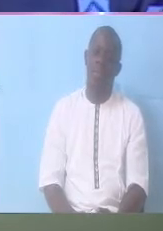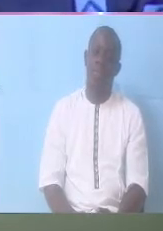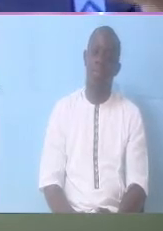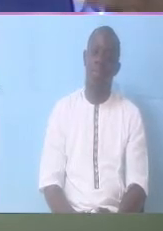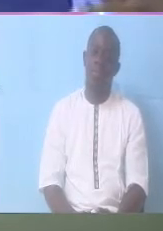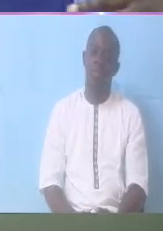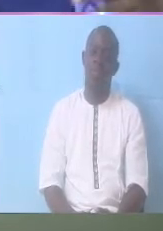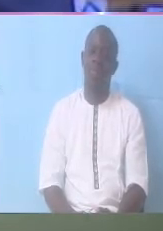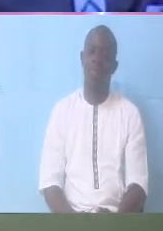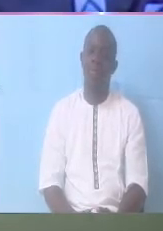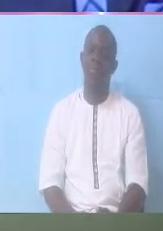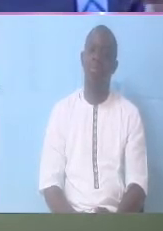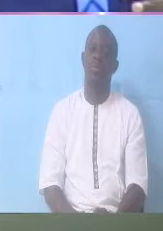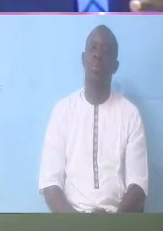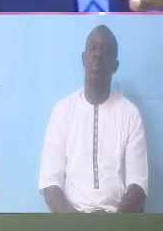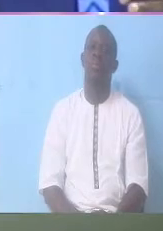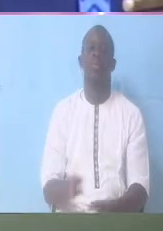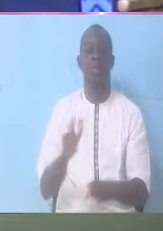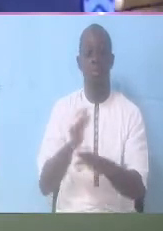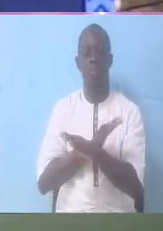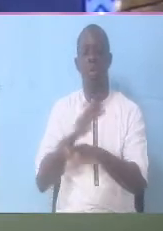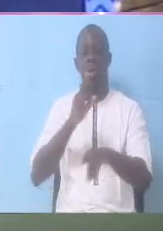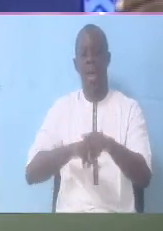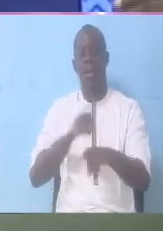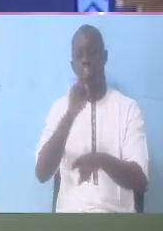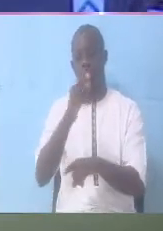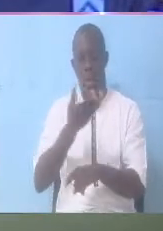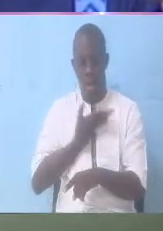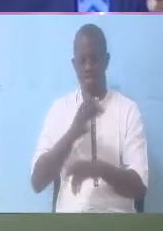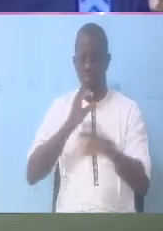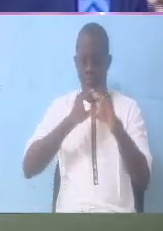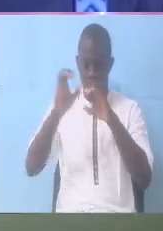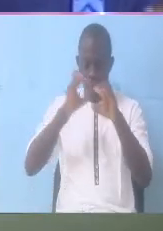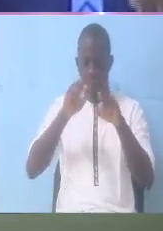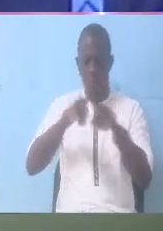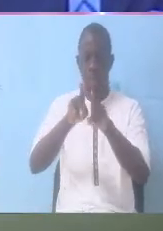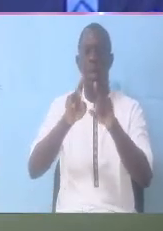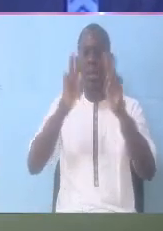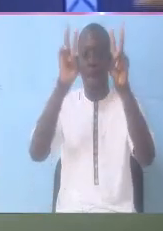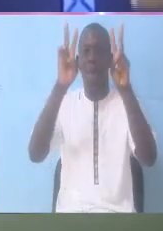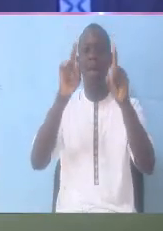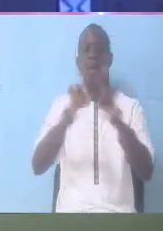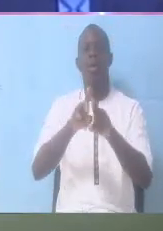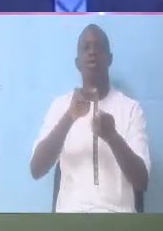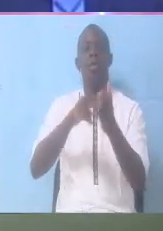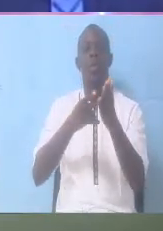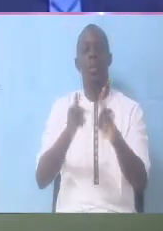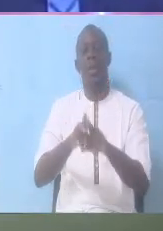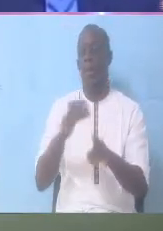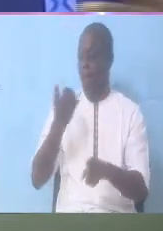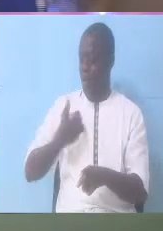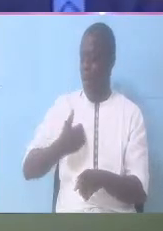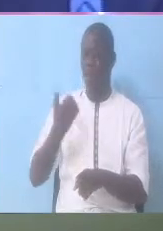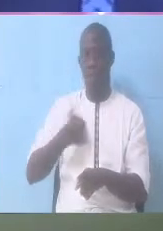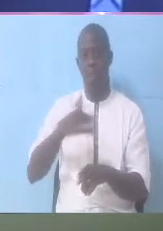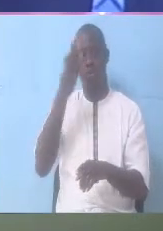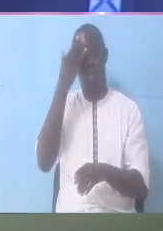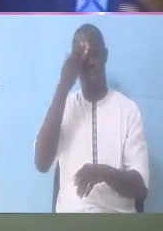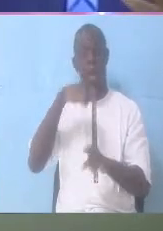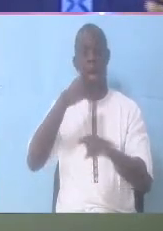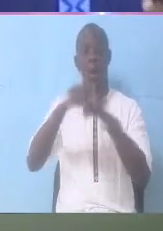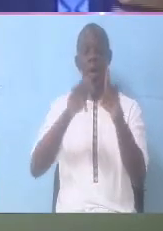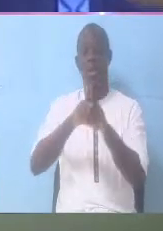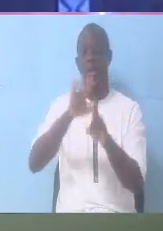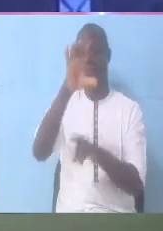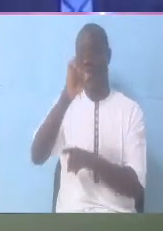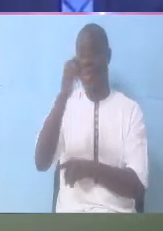So as at the time you were having this conversation with Yaya Jammeh, it was already public knowledge that about